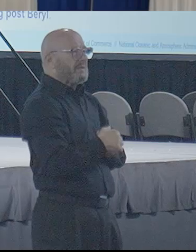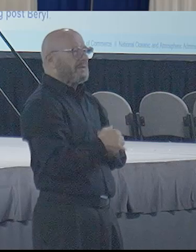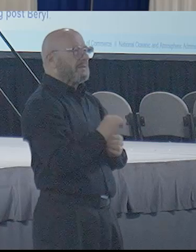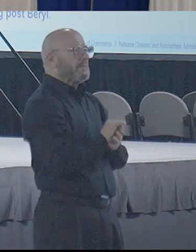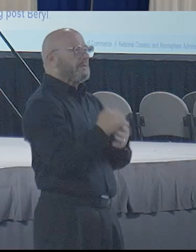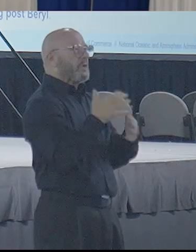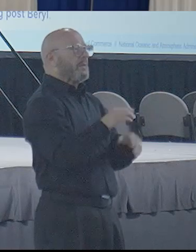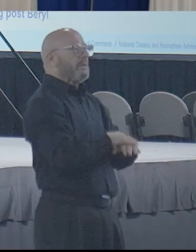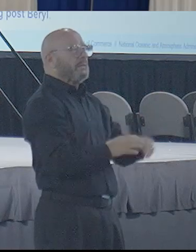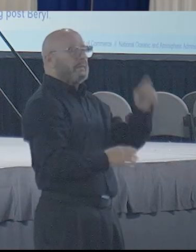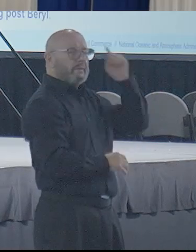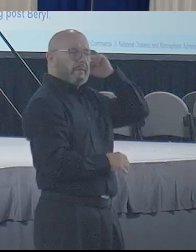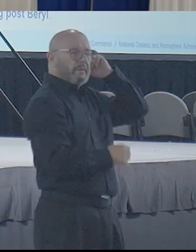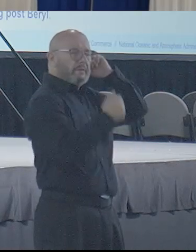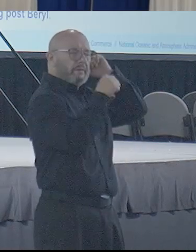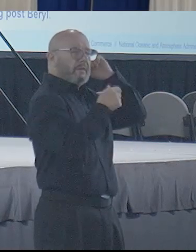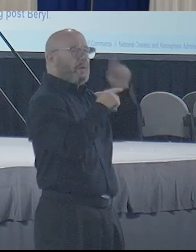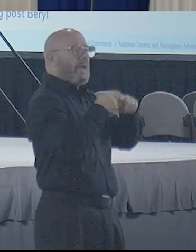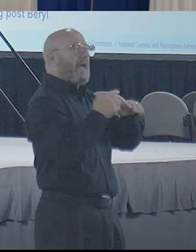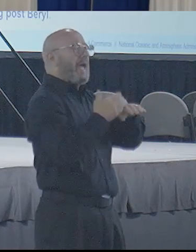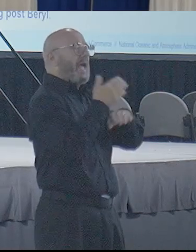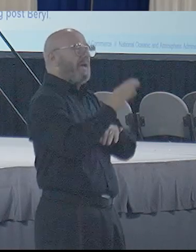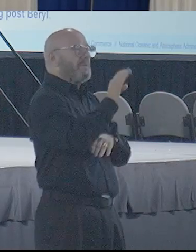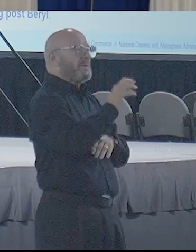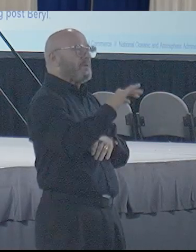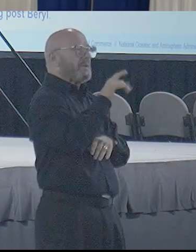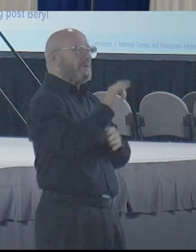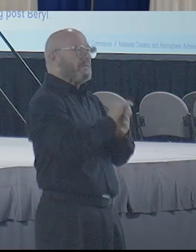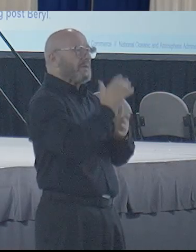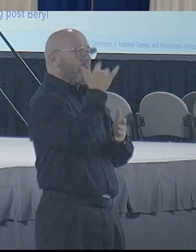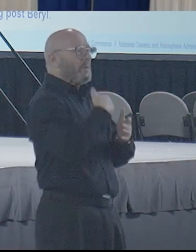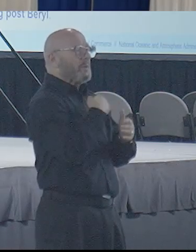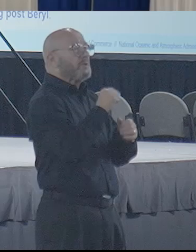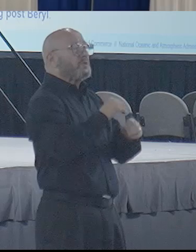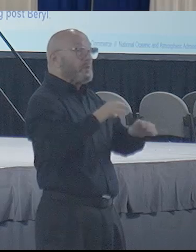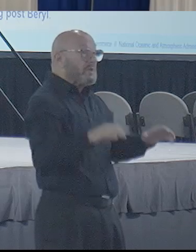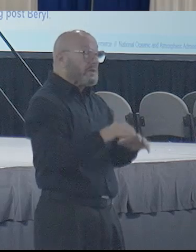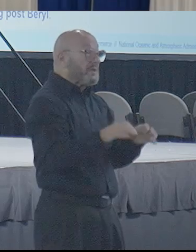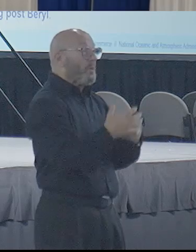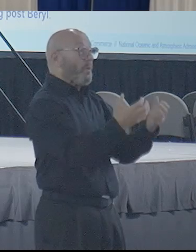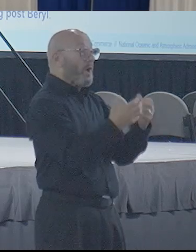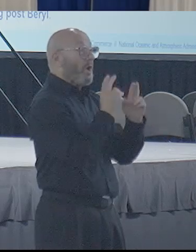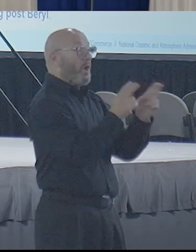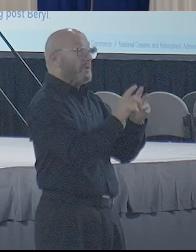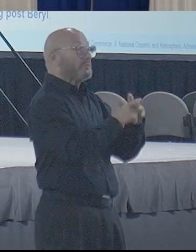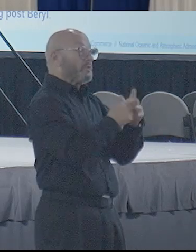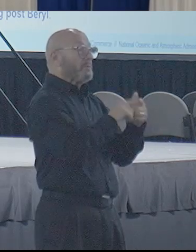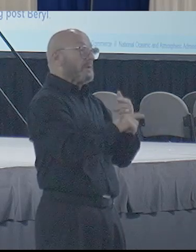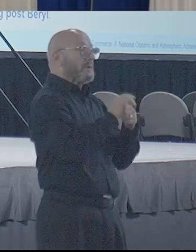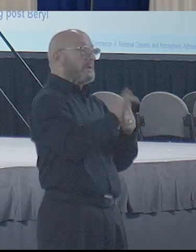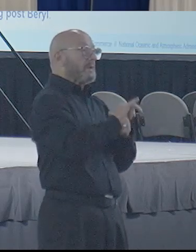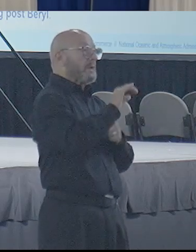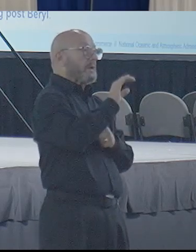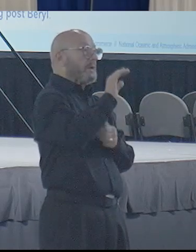minds when we dealt with the post-Beryl conditions. And part of the reason we were so proactive with issuing heat advisories and also